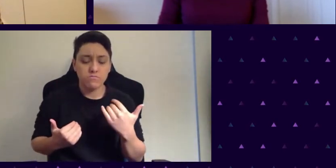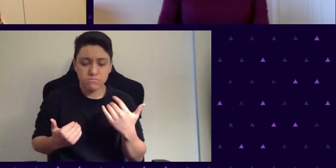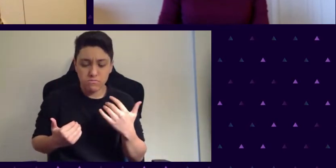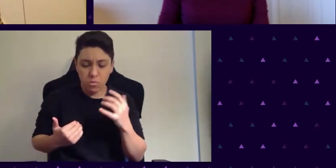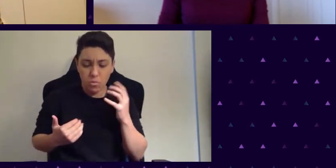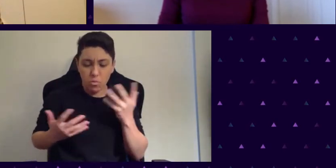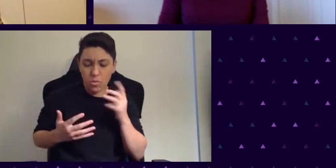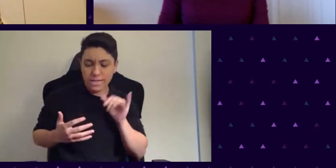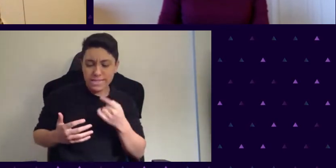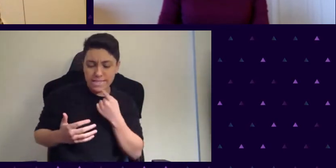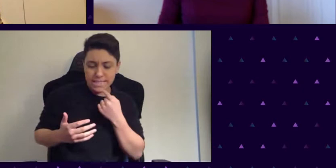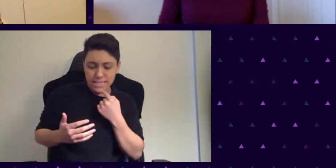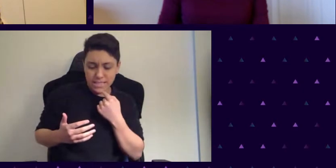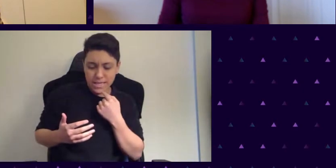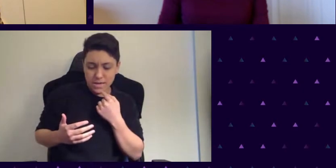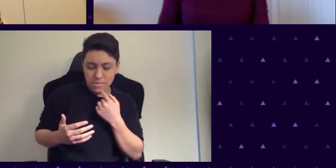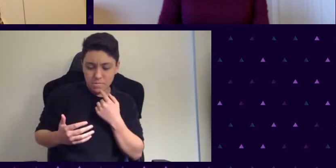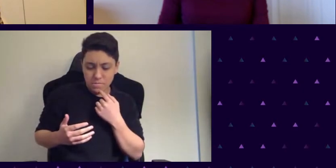I'm about in this world?